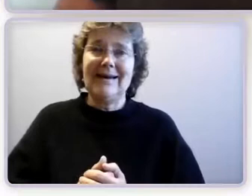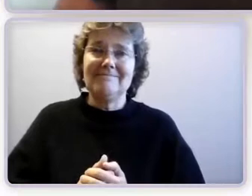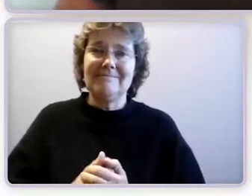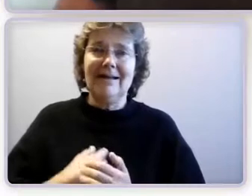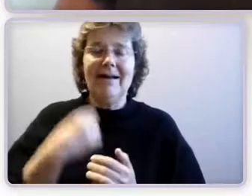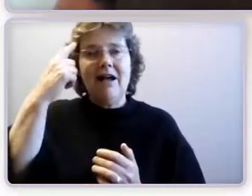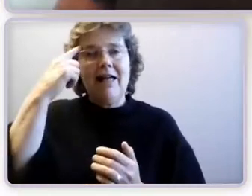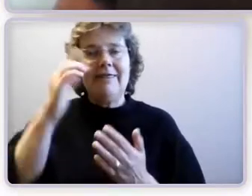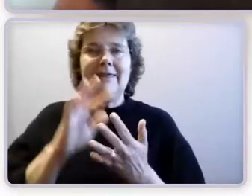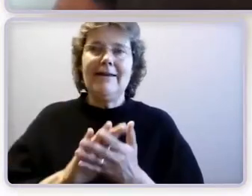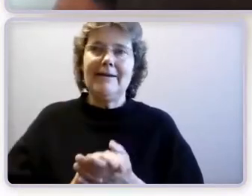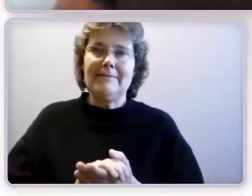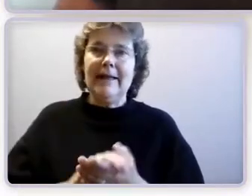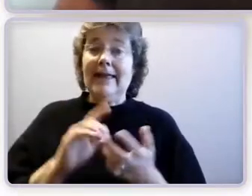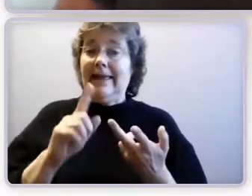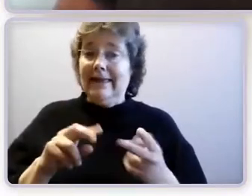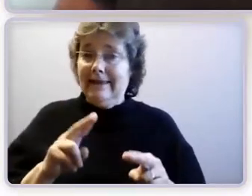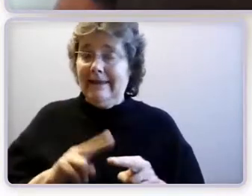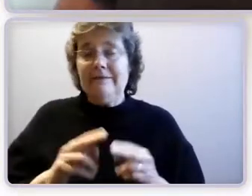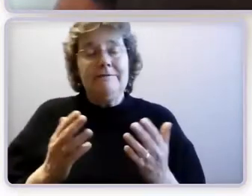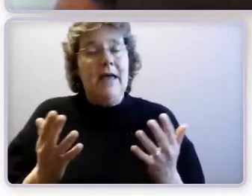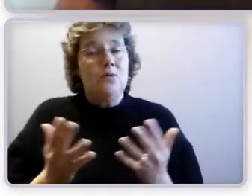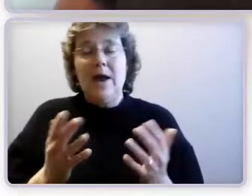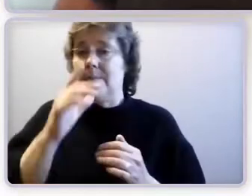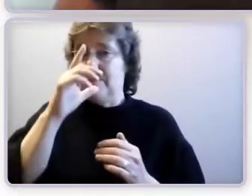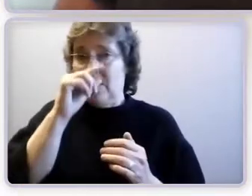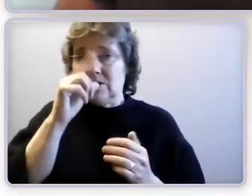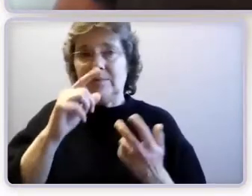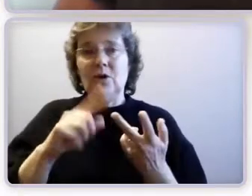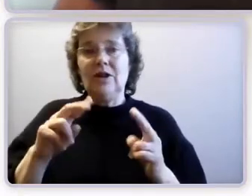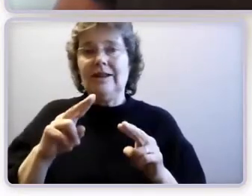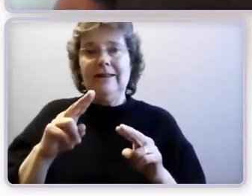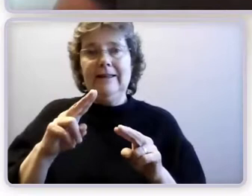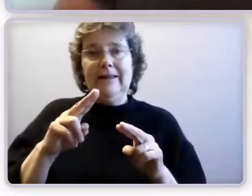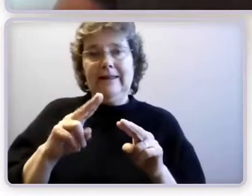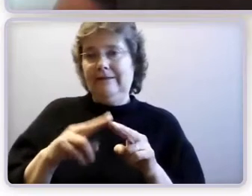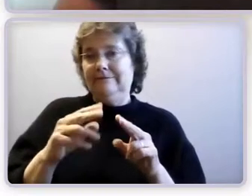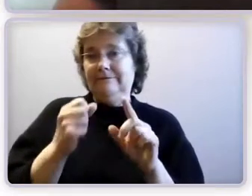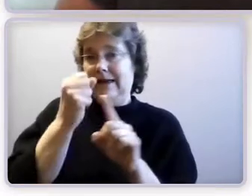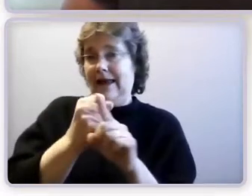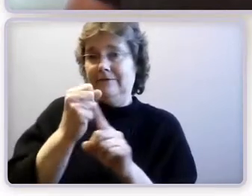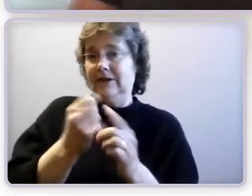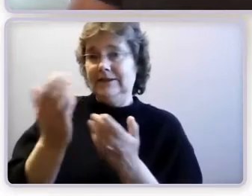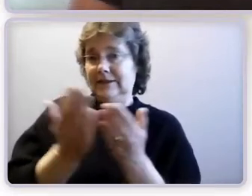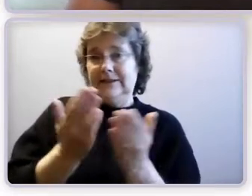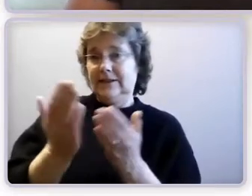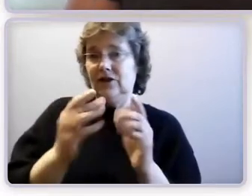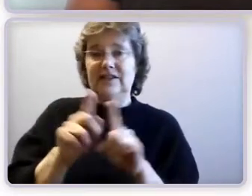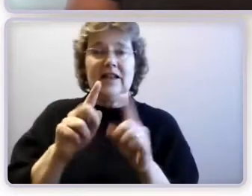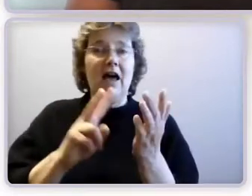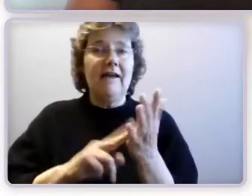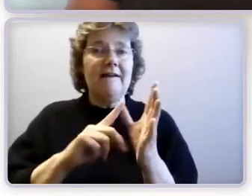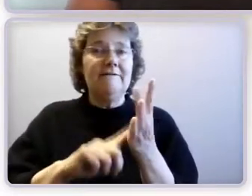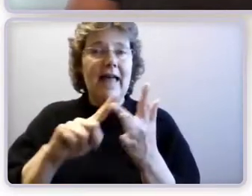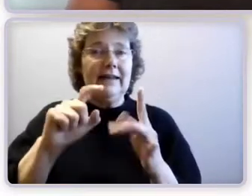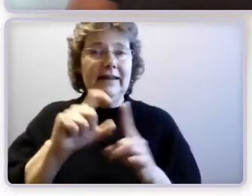If and wherever possible, if they can be assisted by an individual advocacy service, valid, for instance, or scope,